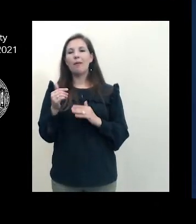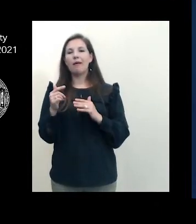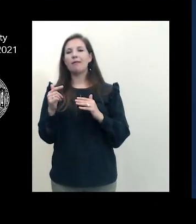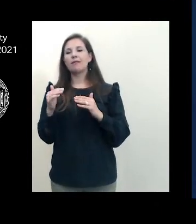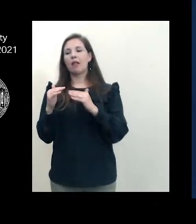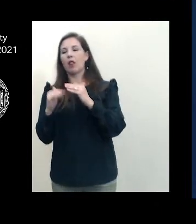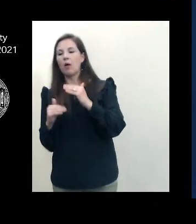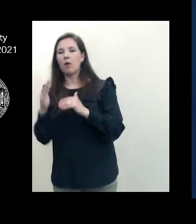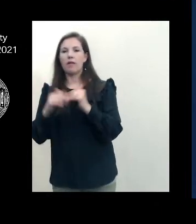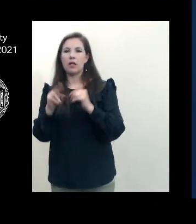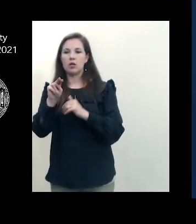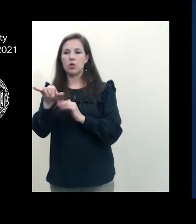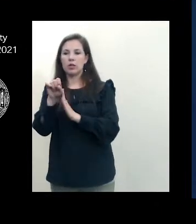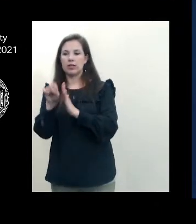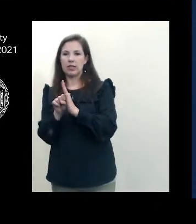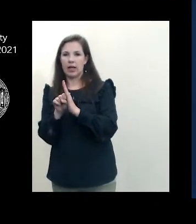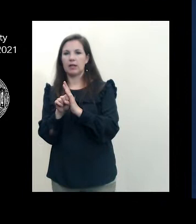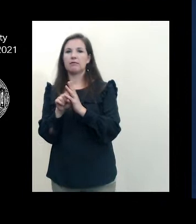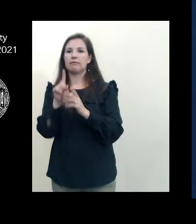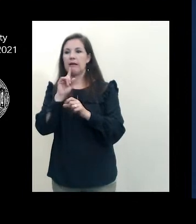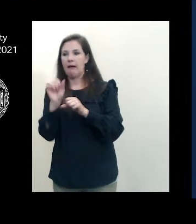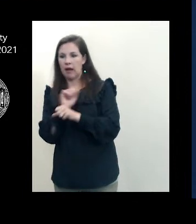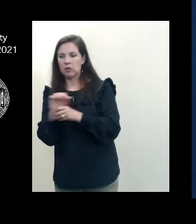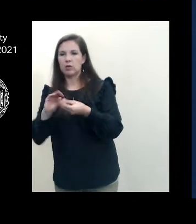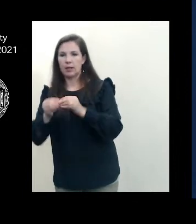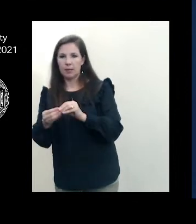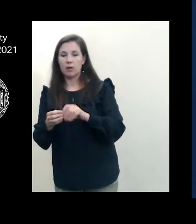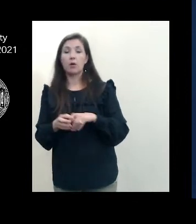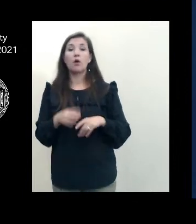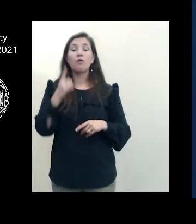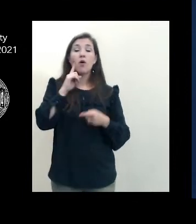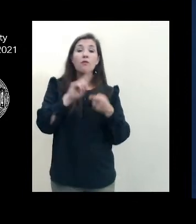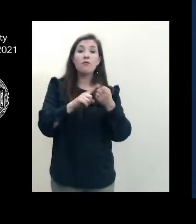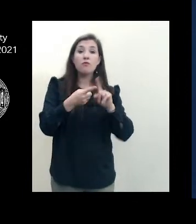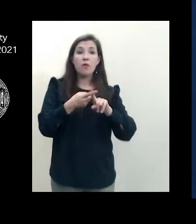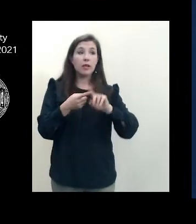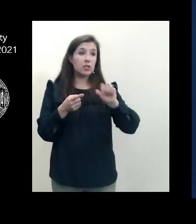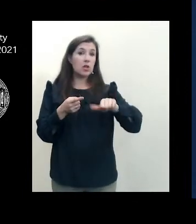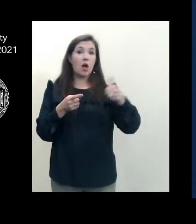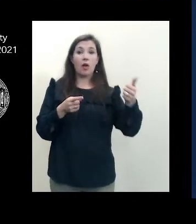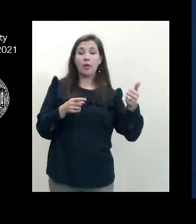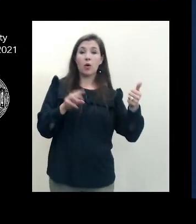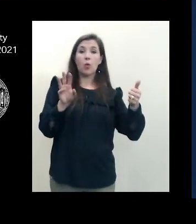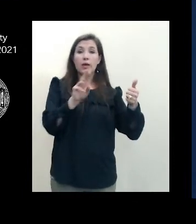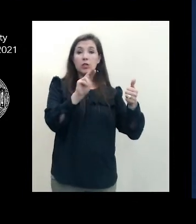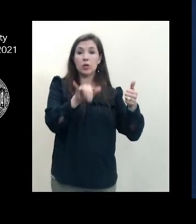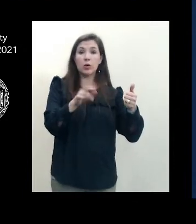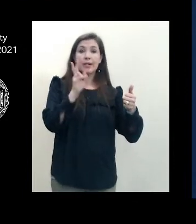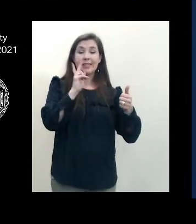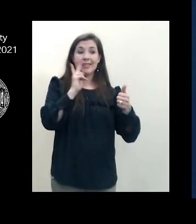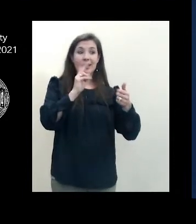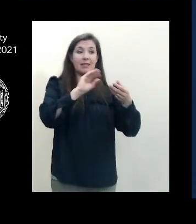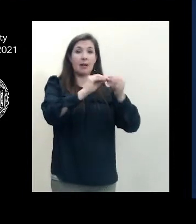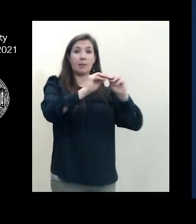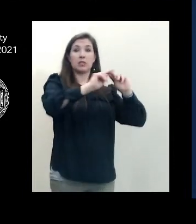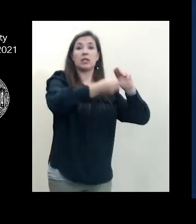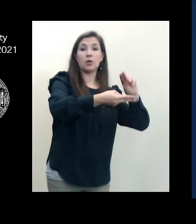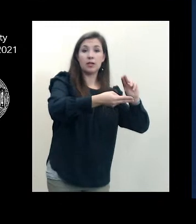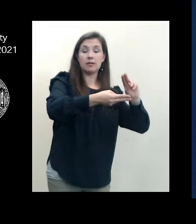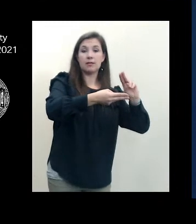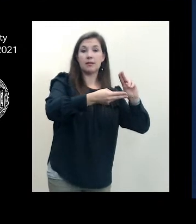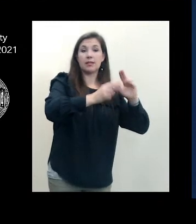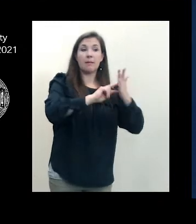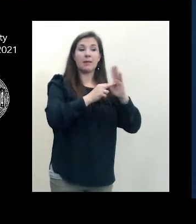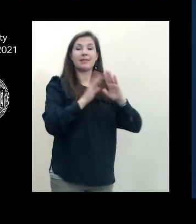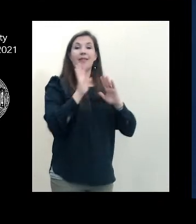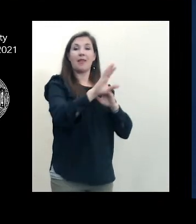what you'll find on the New York State site. For our friends in the rest of the Western New York counties where they actually saw a decrease in population, that means that